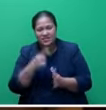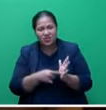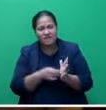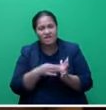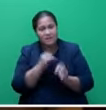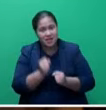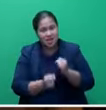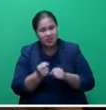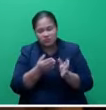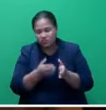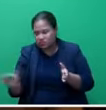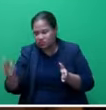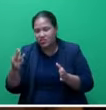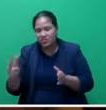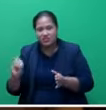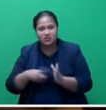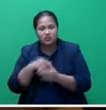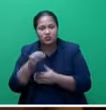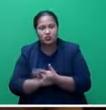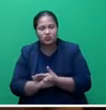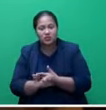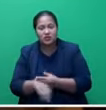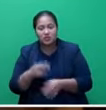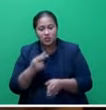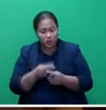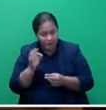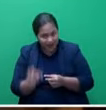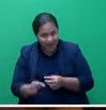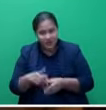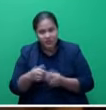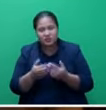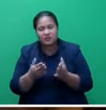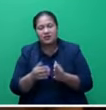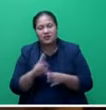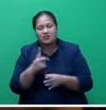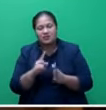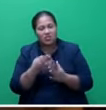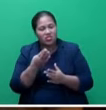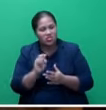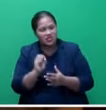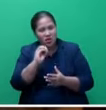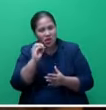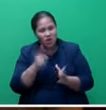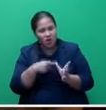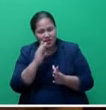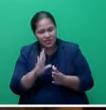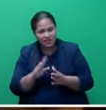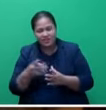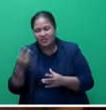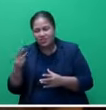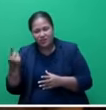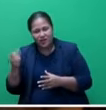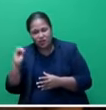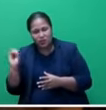June, and replanting will be allowed from 1st of August to 31 October each year. Again,